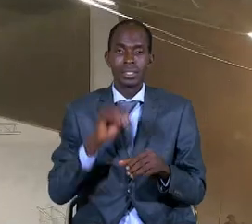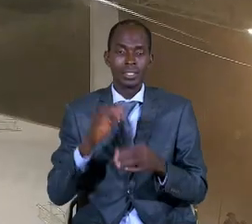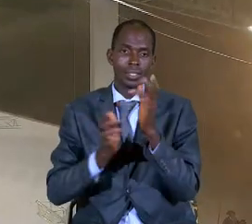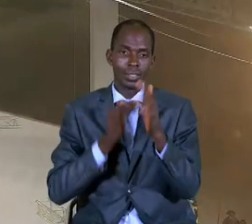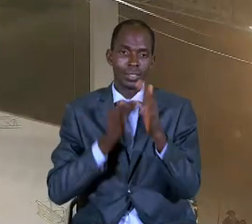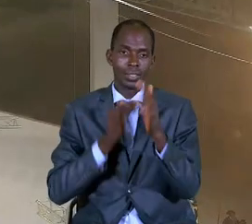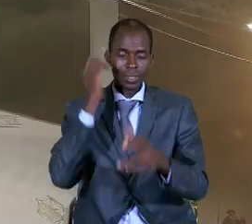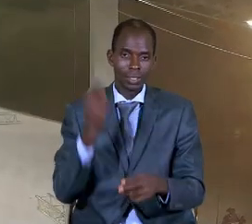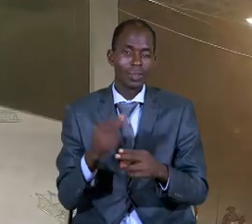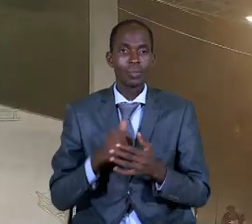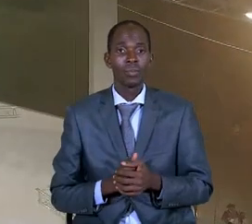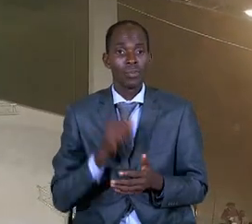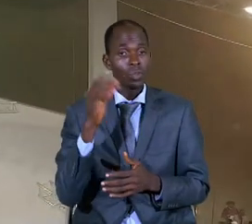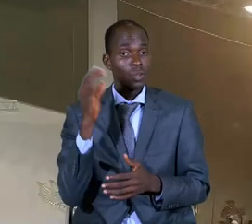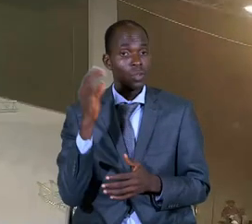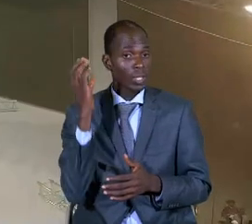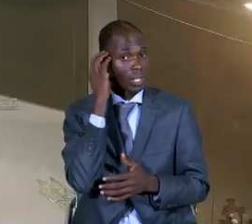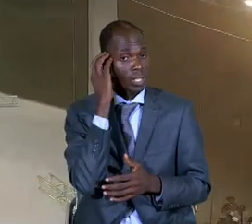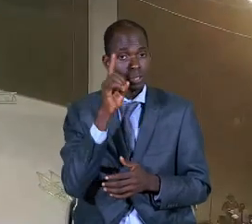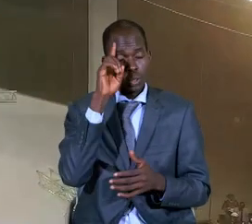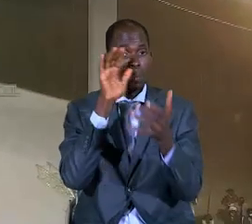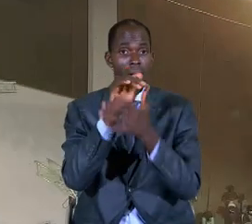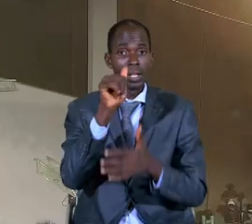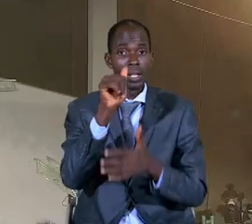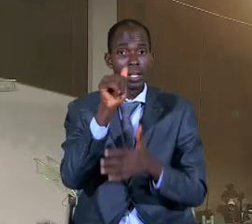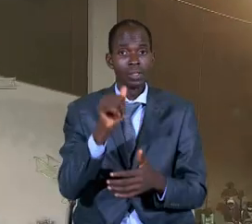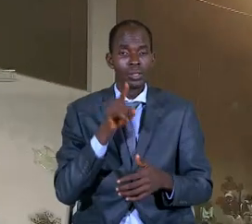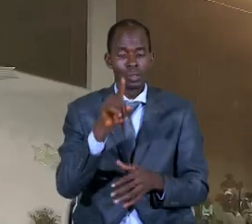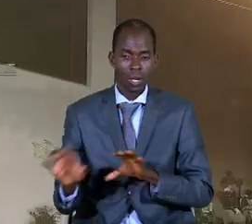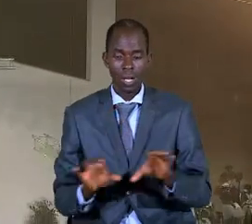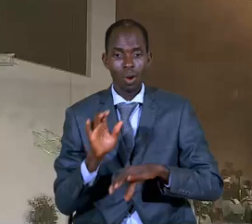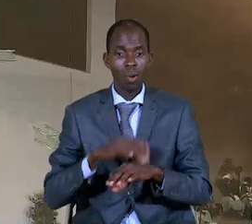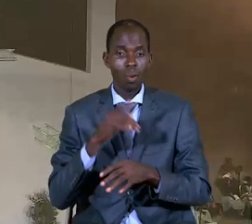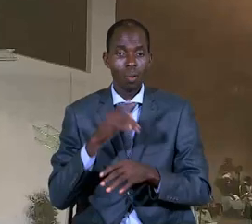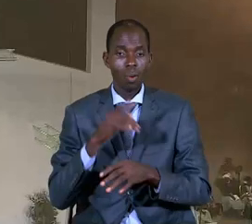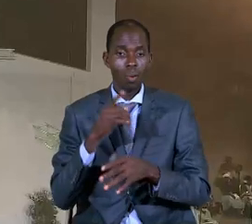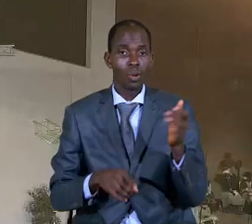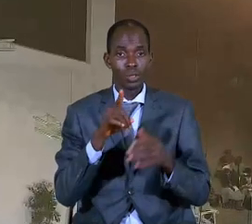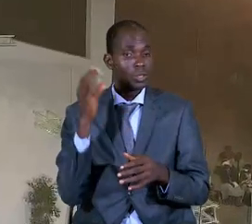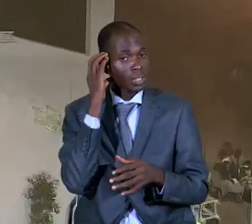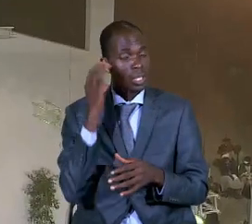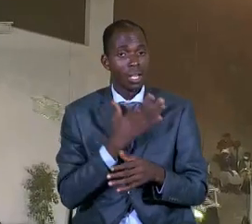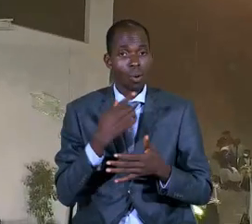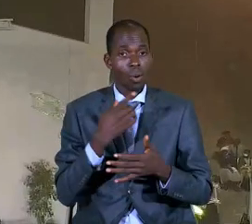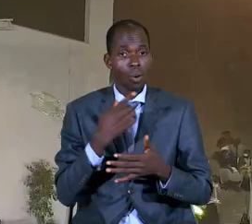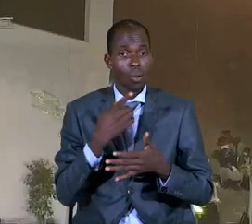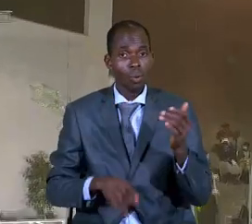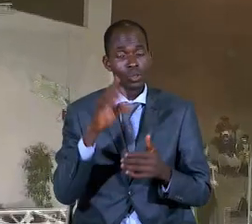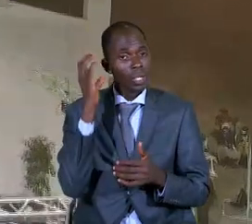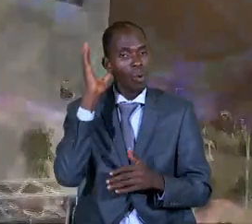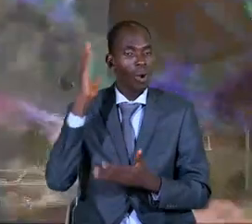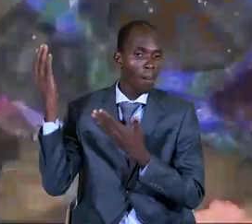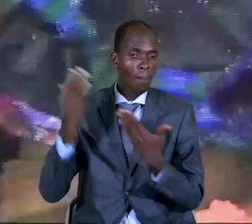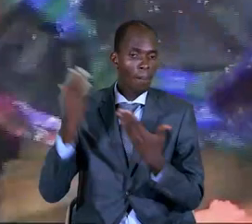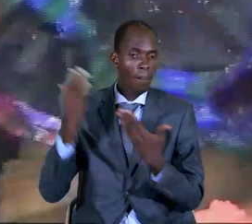name. You hear, you believe, you act on what you hear, and what you hear will bring healing